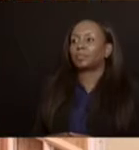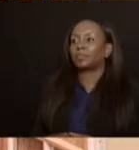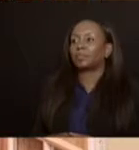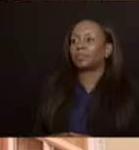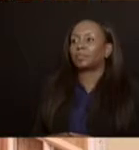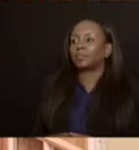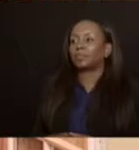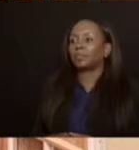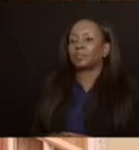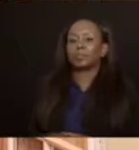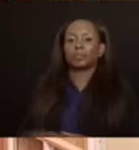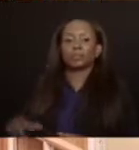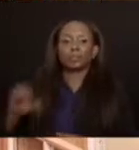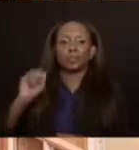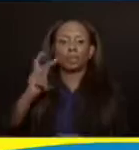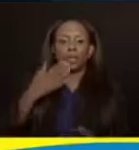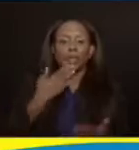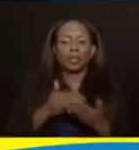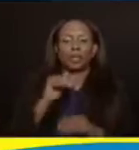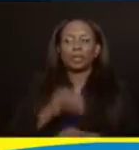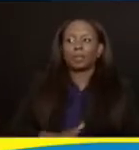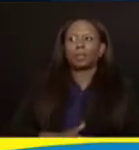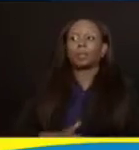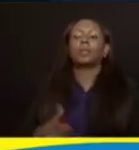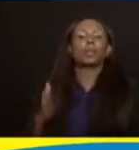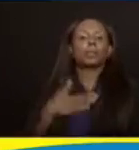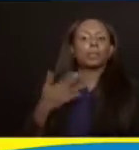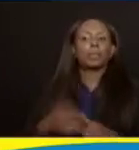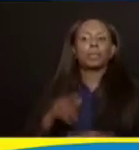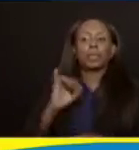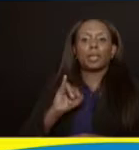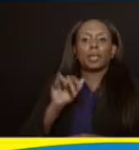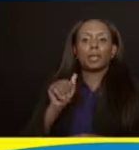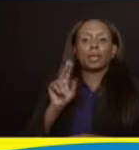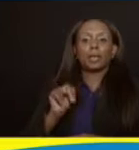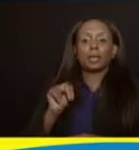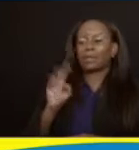Yeah, that's my focus. Good evening, Ian Bourne, Bajan reporter.